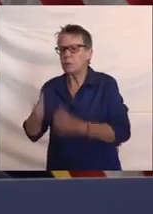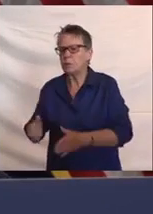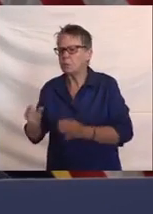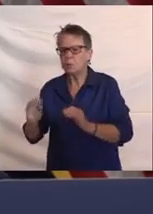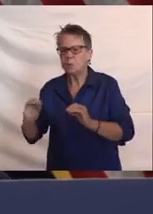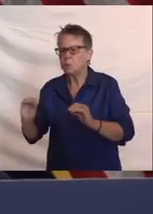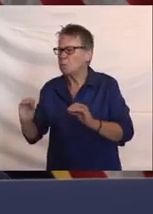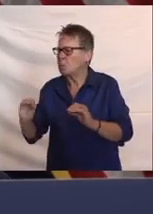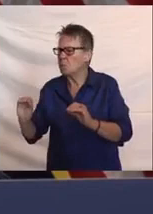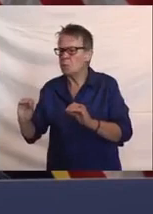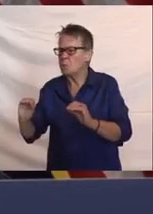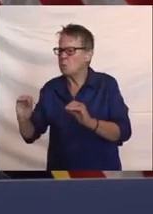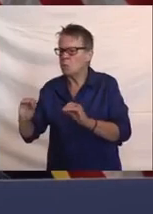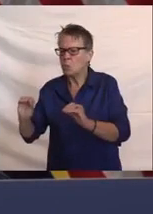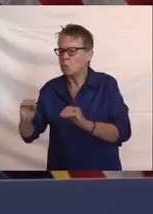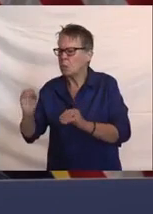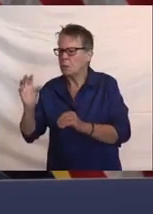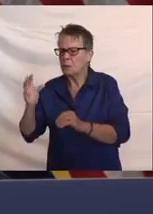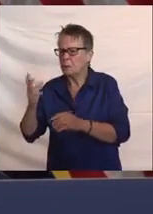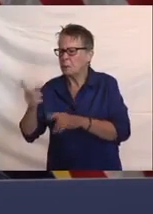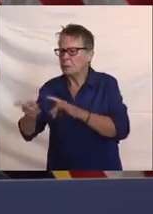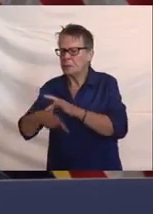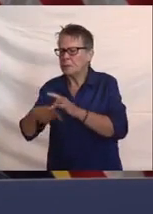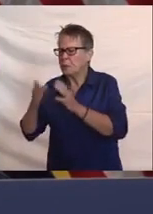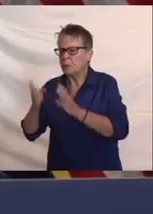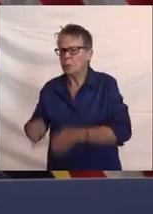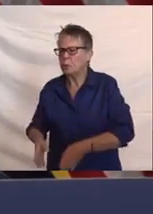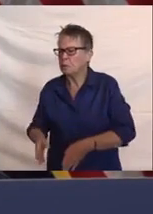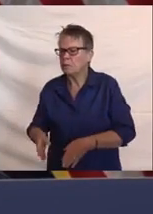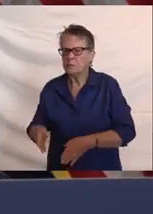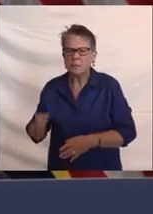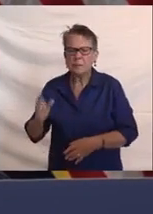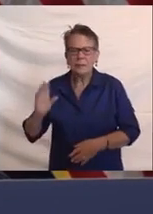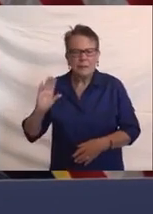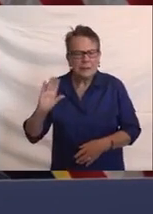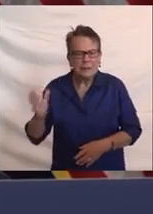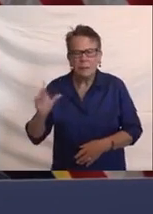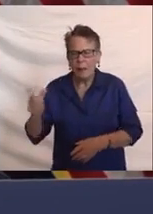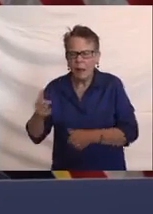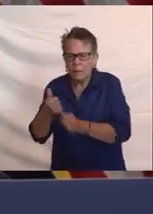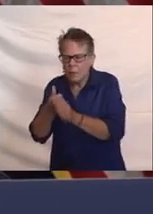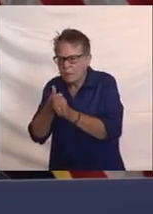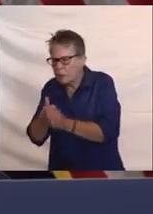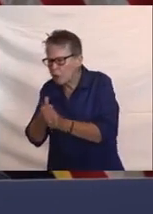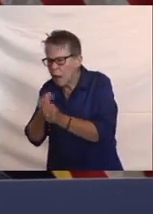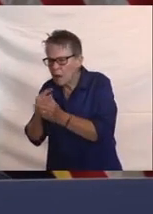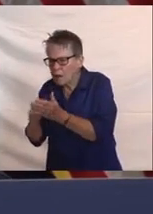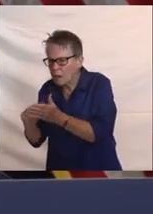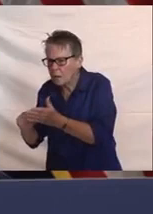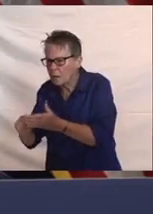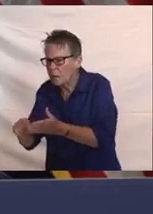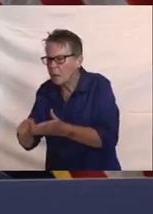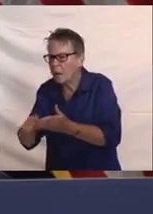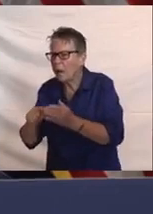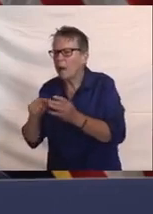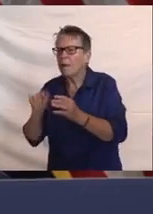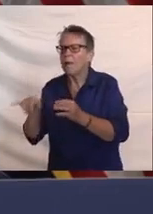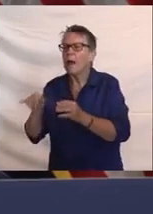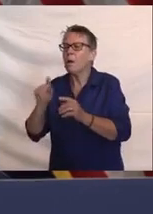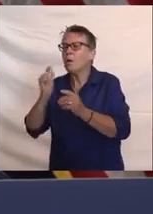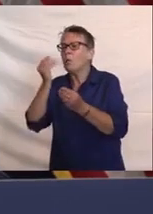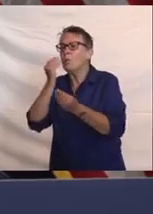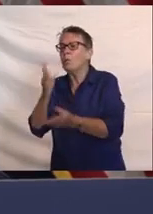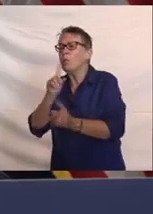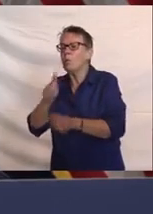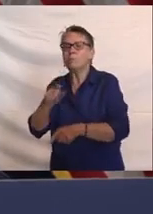But at this juncture, it sounds like it's tracking in a good direction, and that that report was unfounded, meaning that we probably most likely will